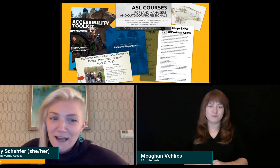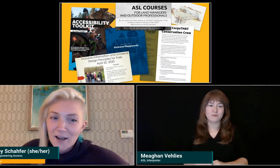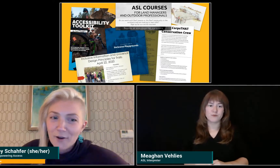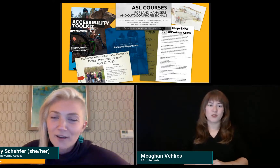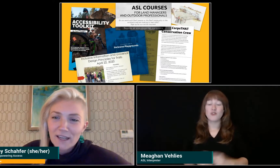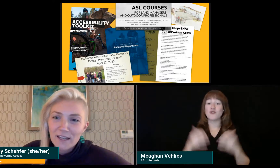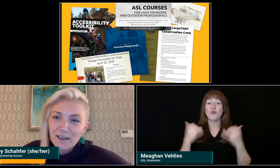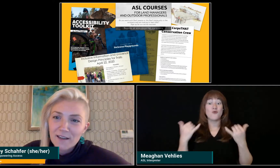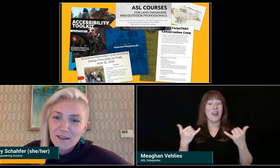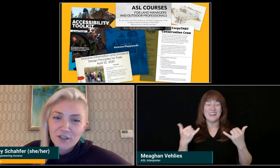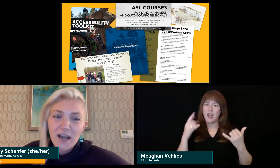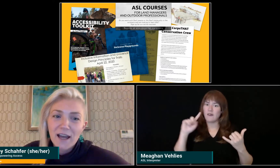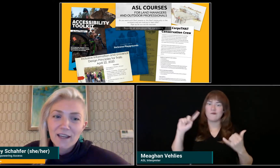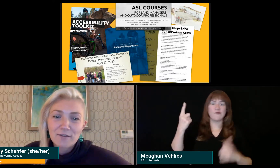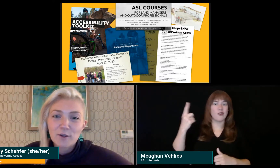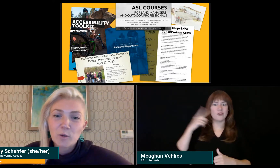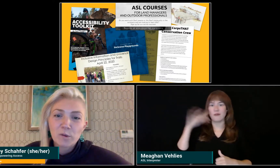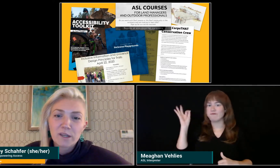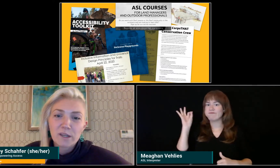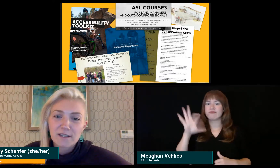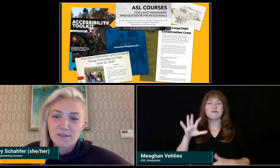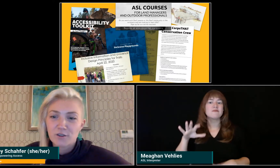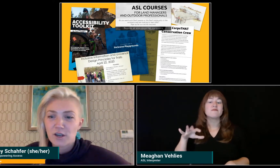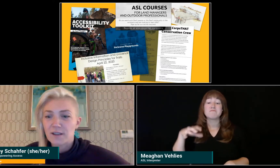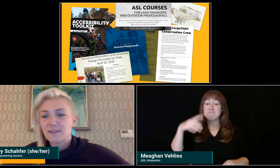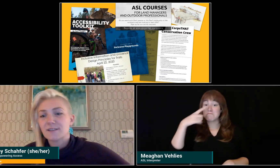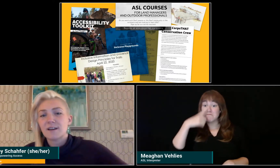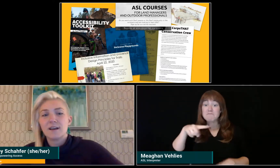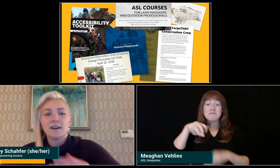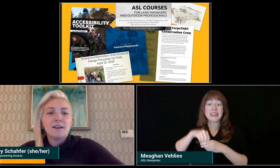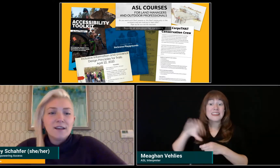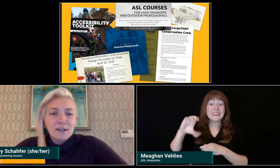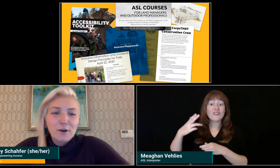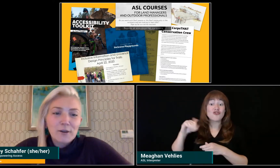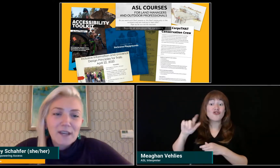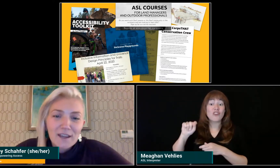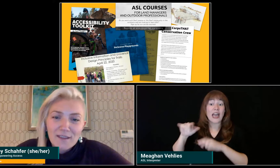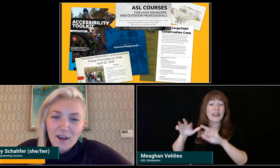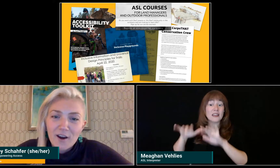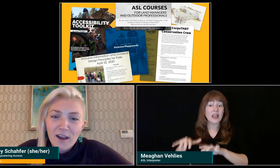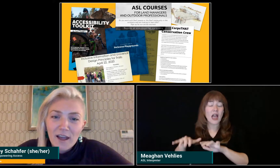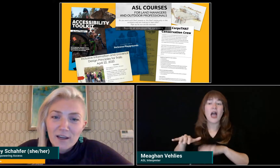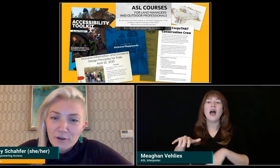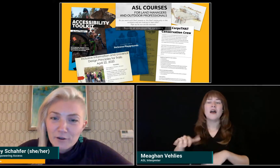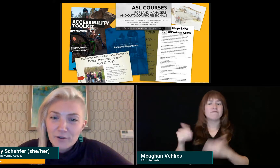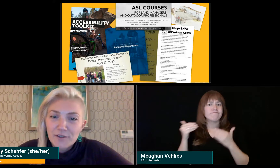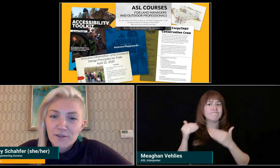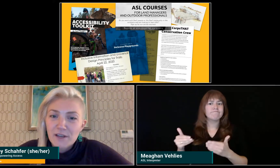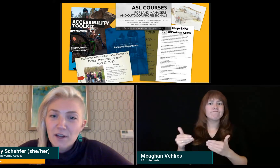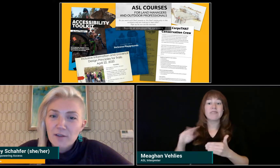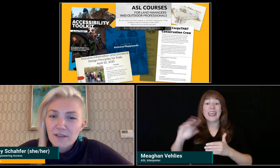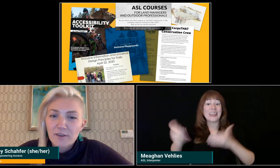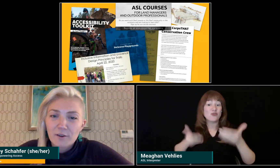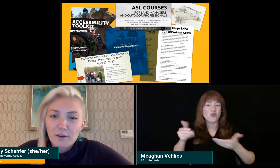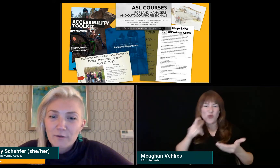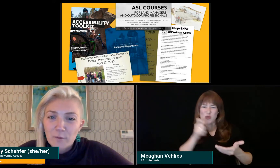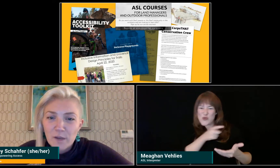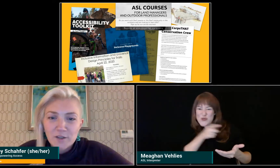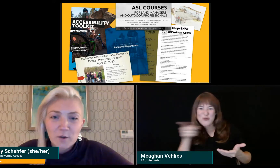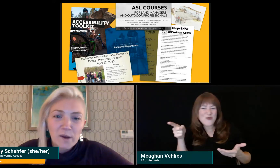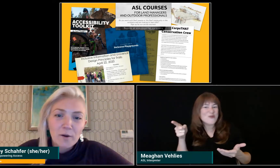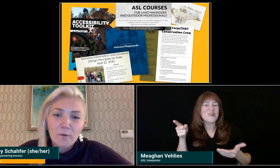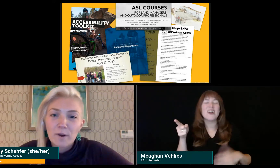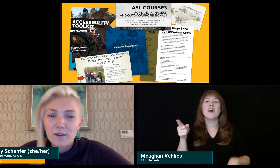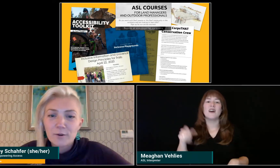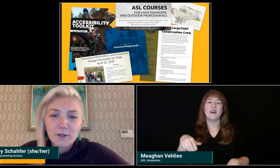right now in the chat. If you could please just, get in there and introduce yourselves, give a little